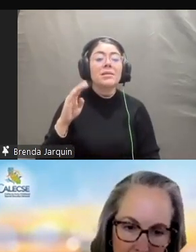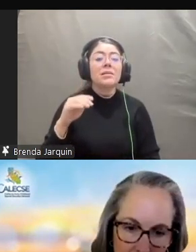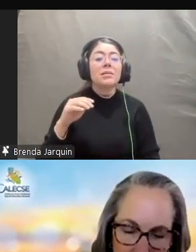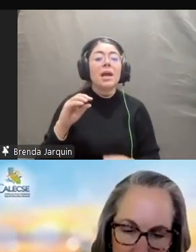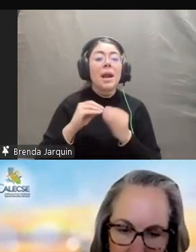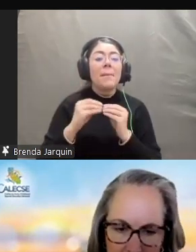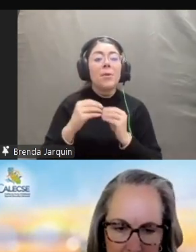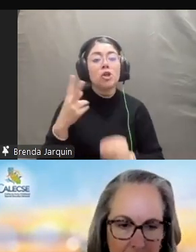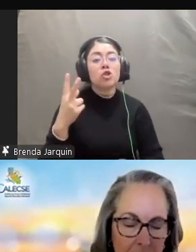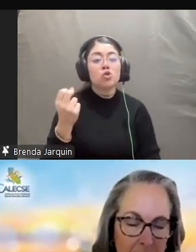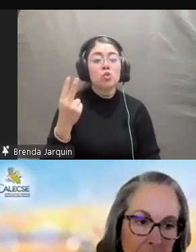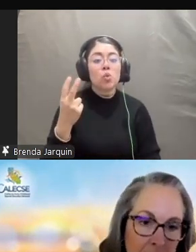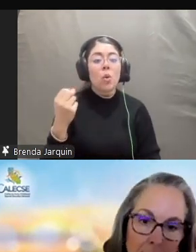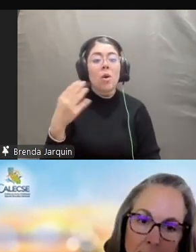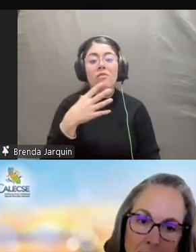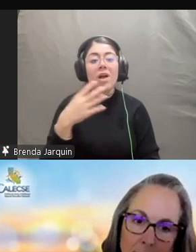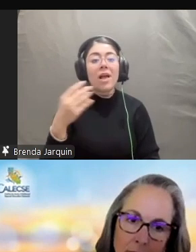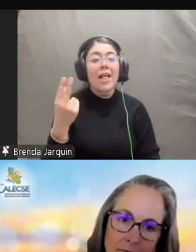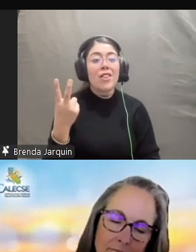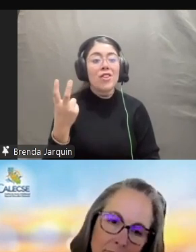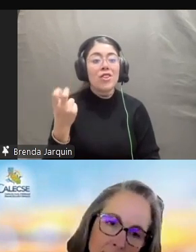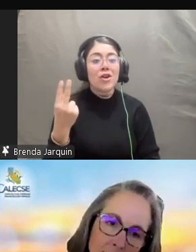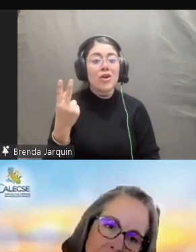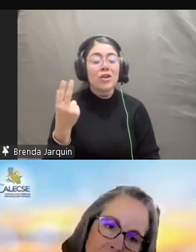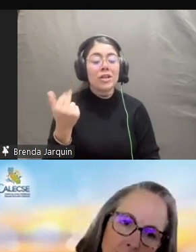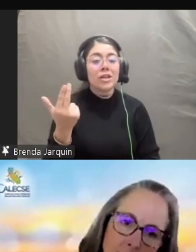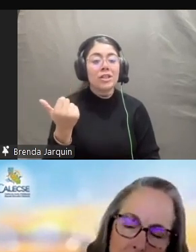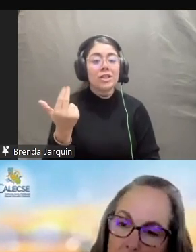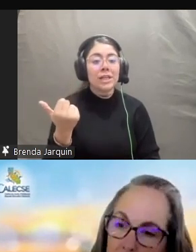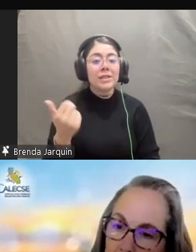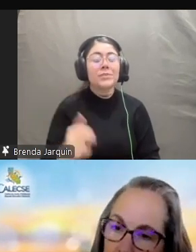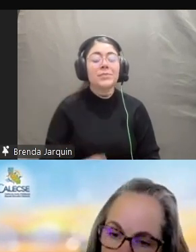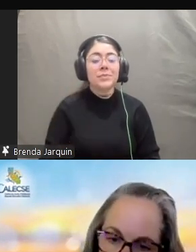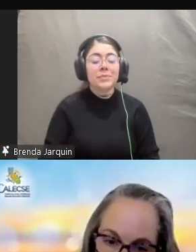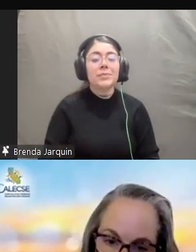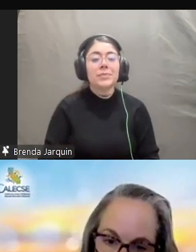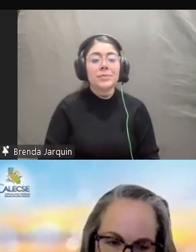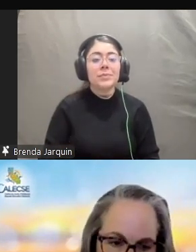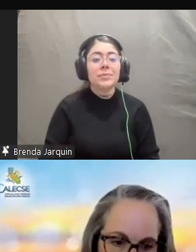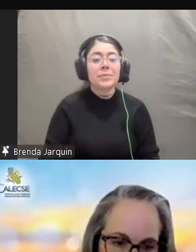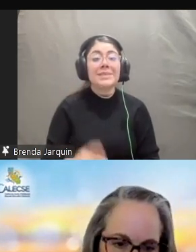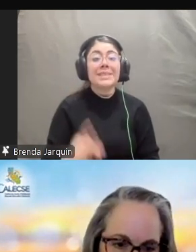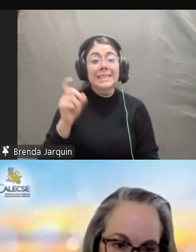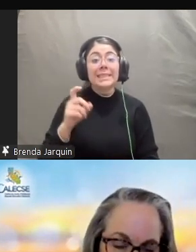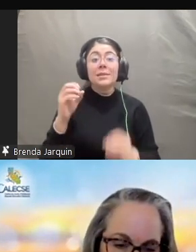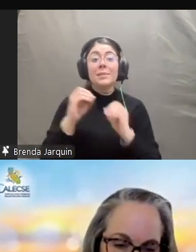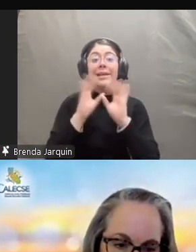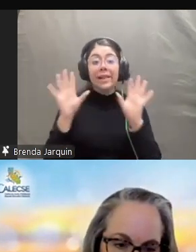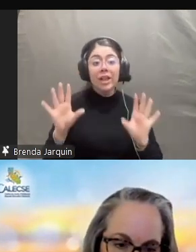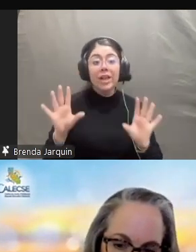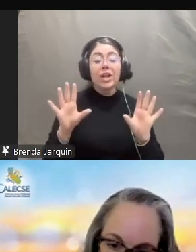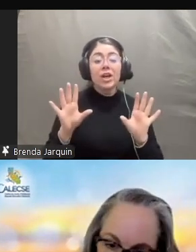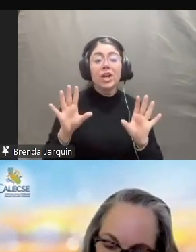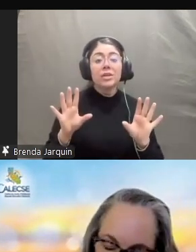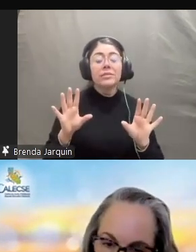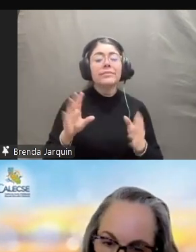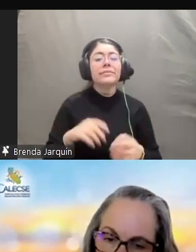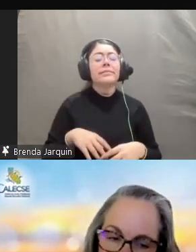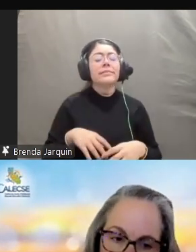it, make sure you're clear on how long you all agree this is good for. What is